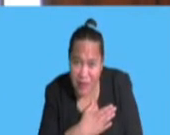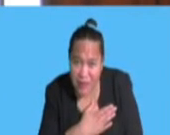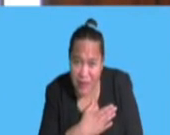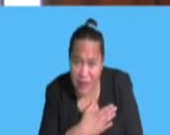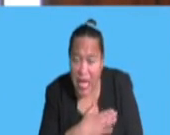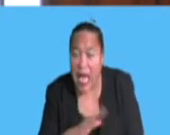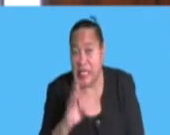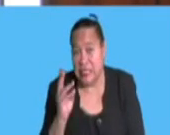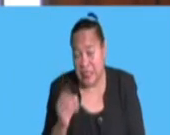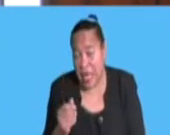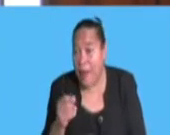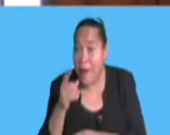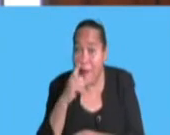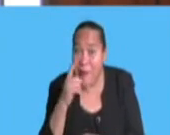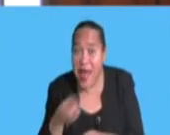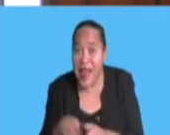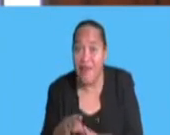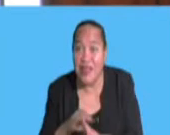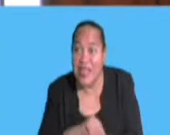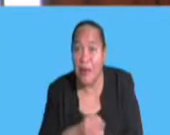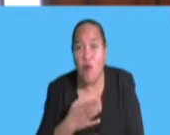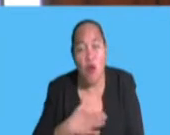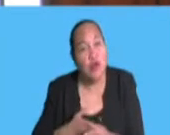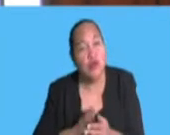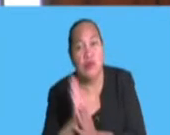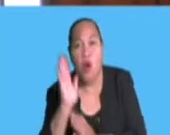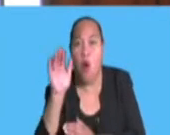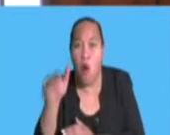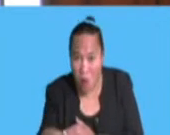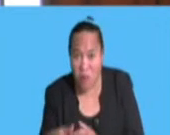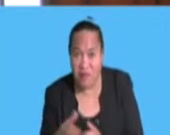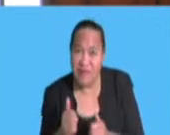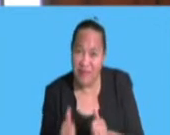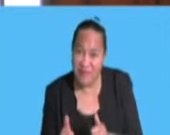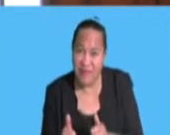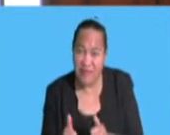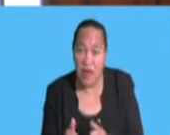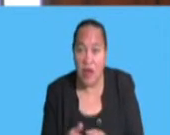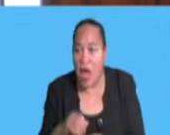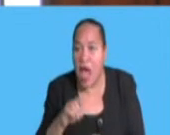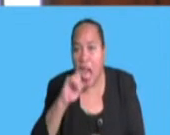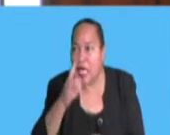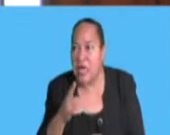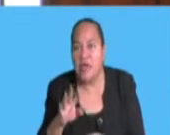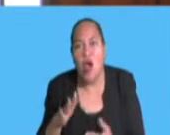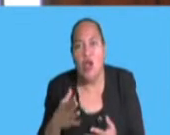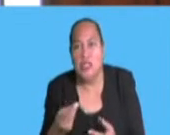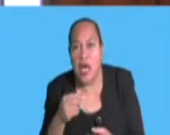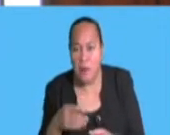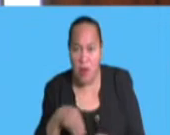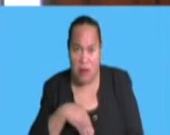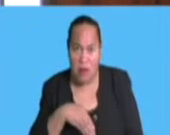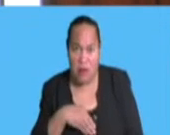occasional situation where people need to get home, our people need to get home, and they don't top up, so they offer cash.